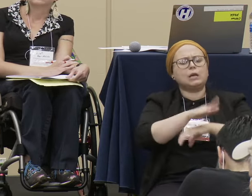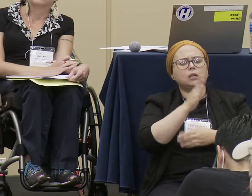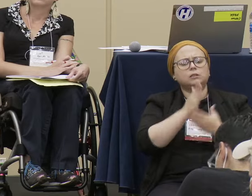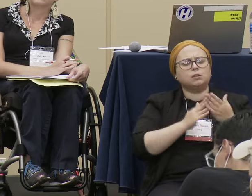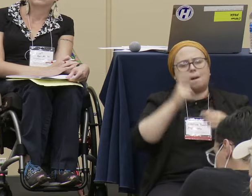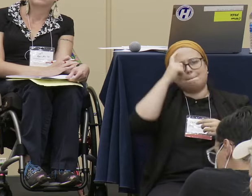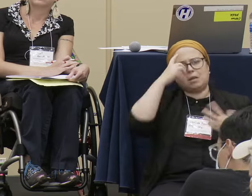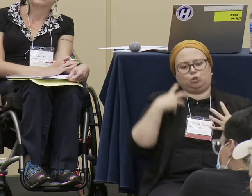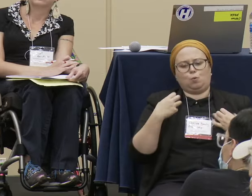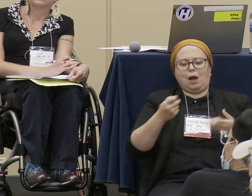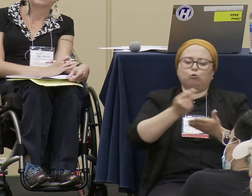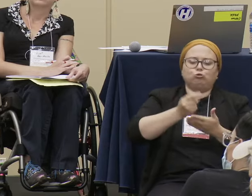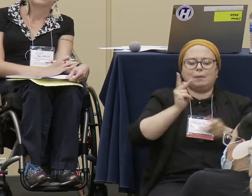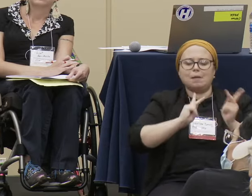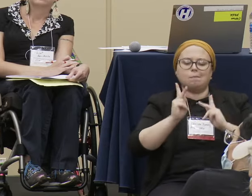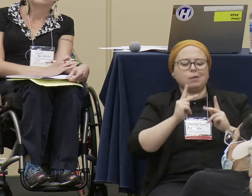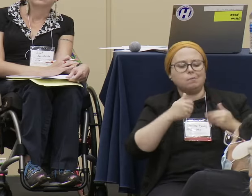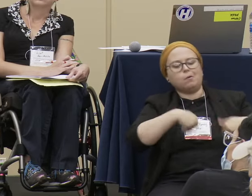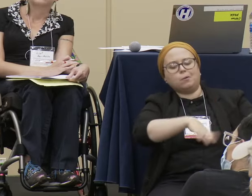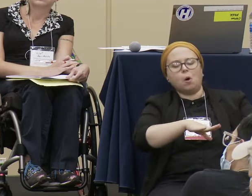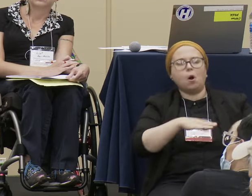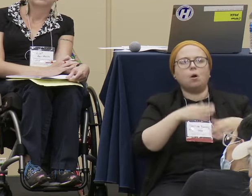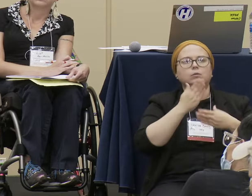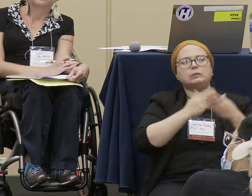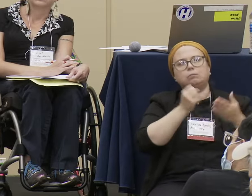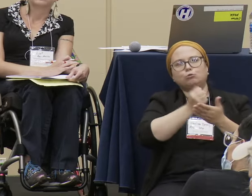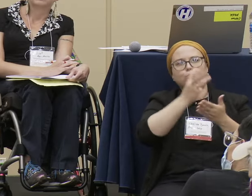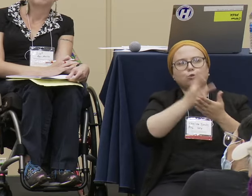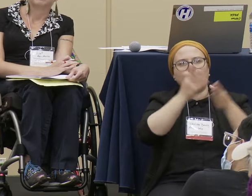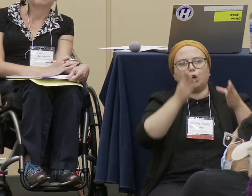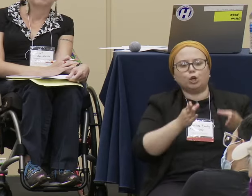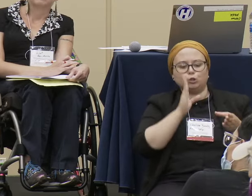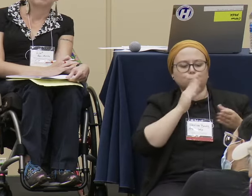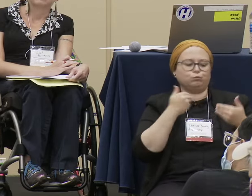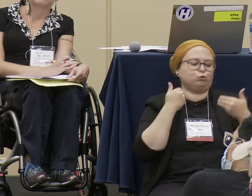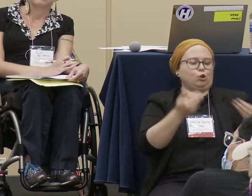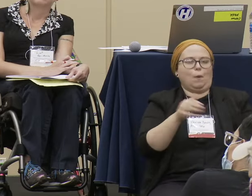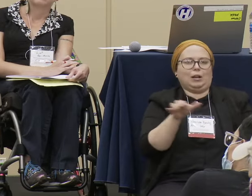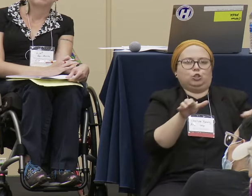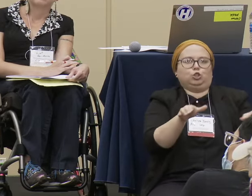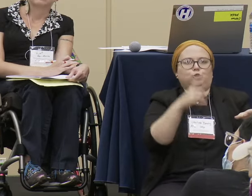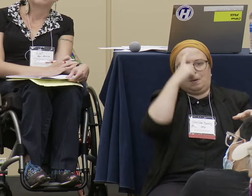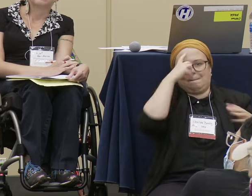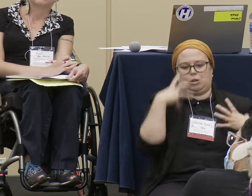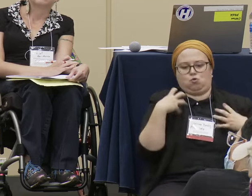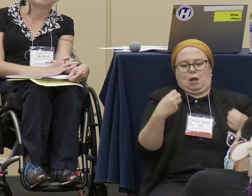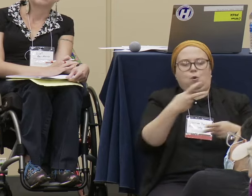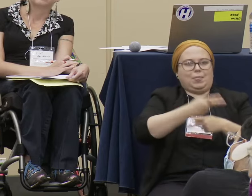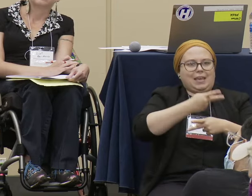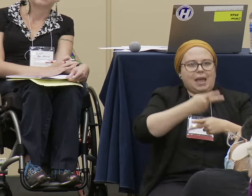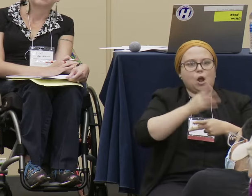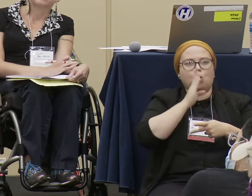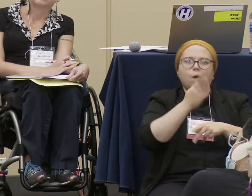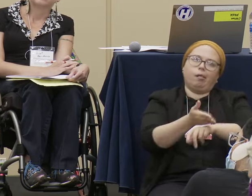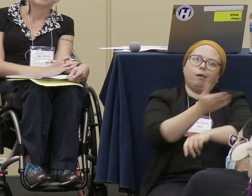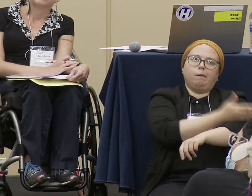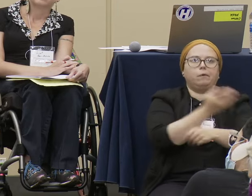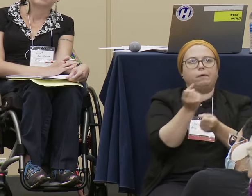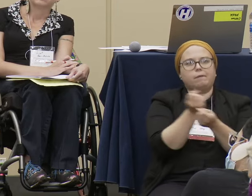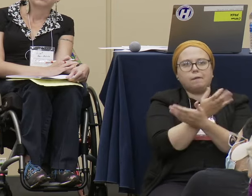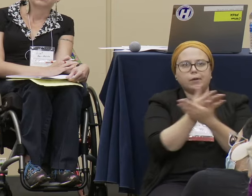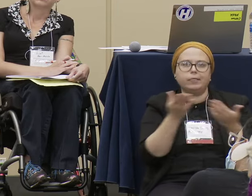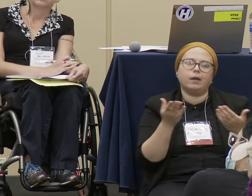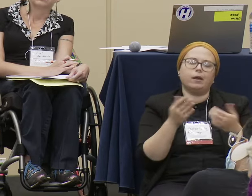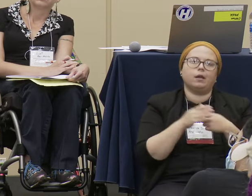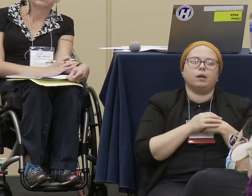in there, let's send some social workers in there, and we're gonna do mental health care, and that's just gonna make everything better. And after working,